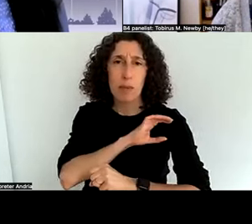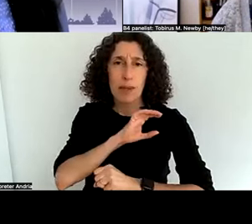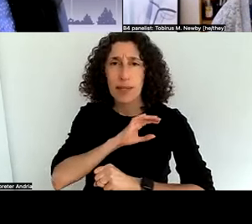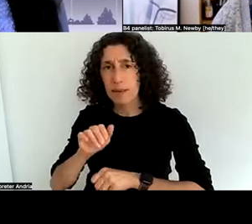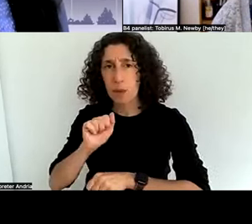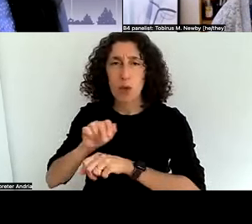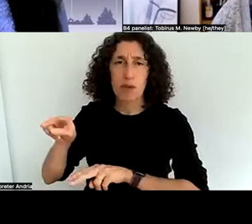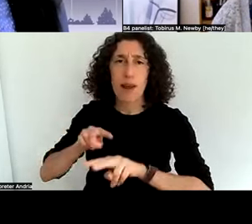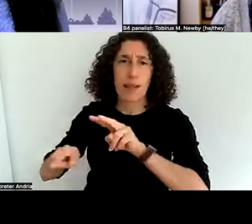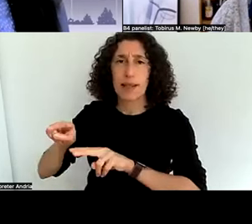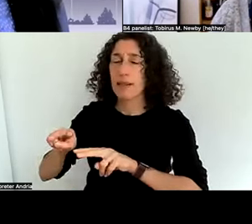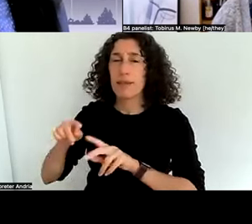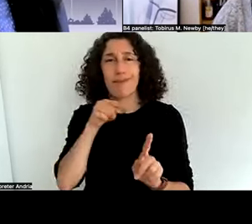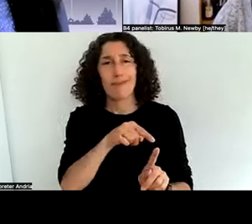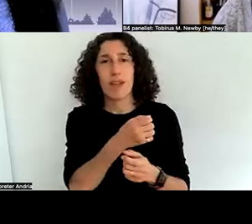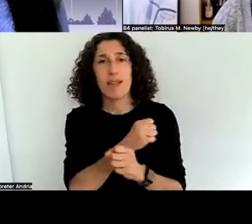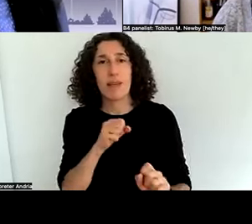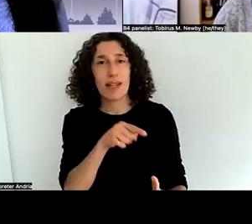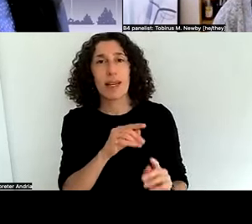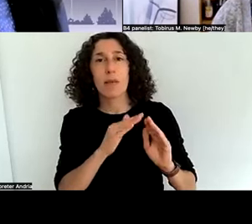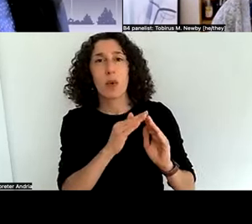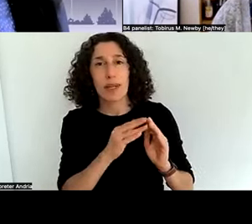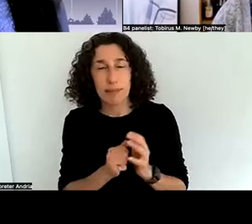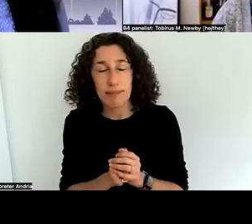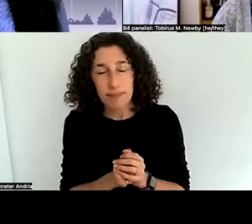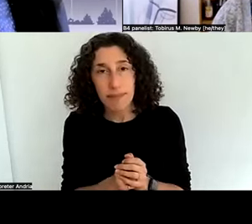And I think that is because my ideas about safety